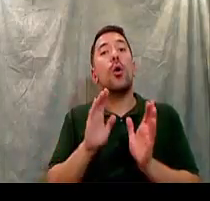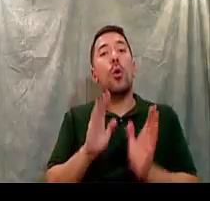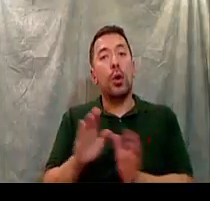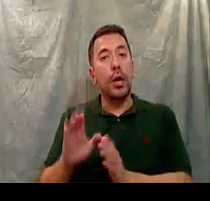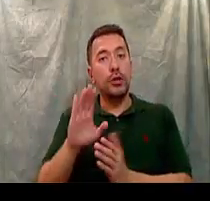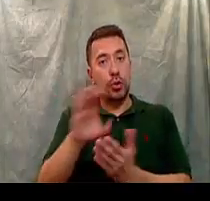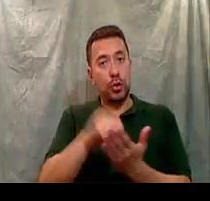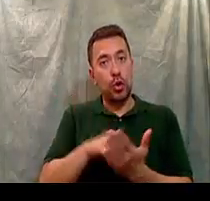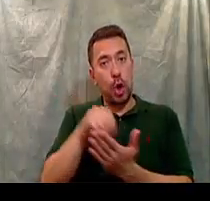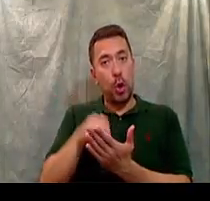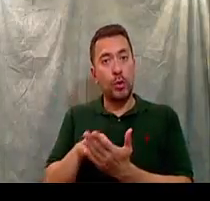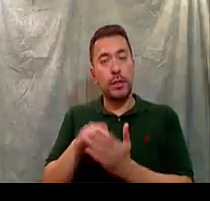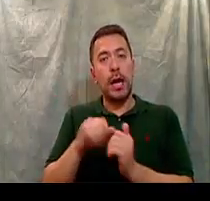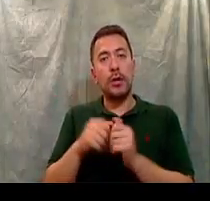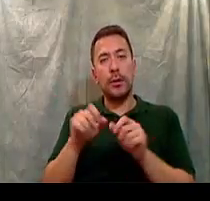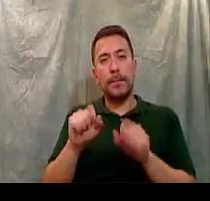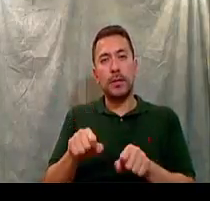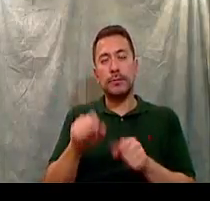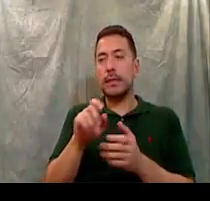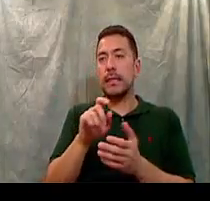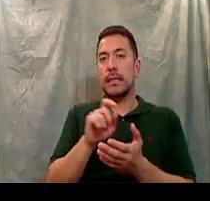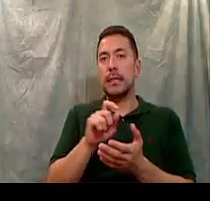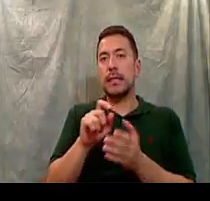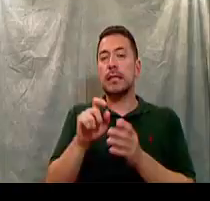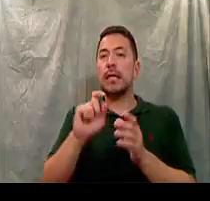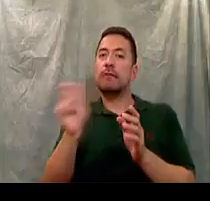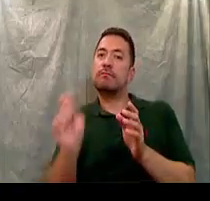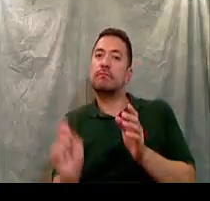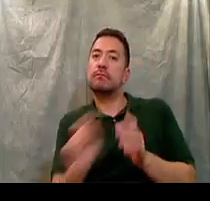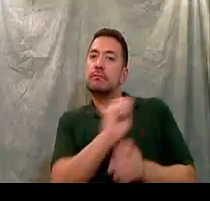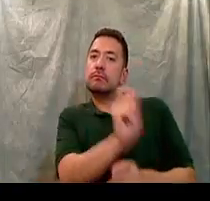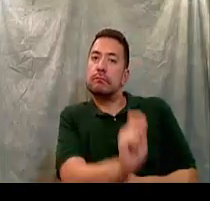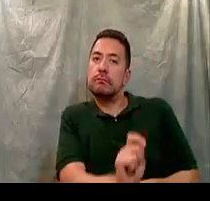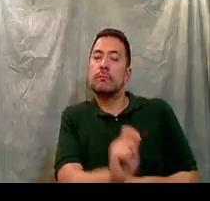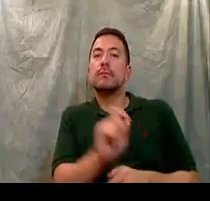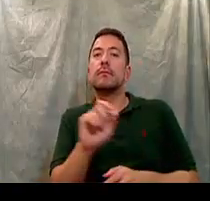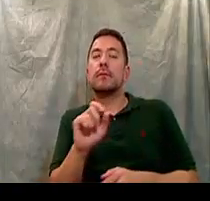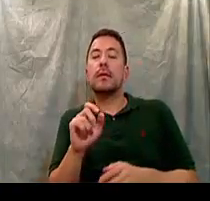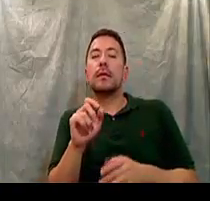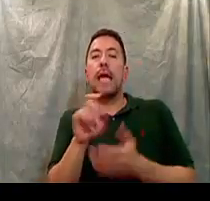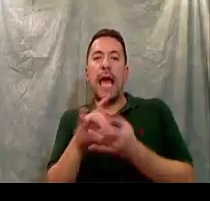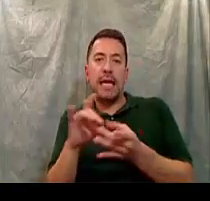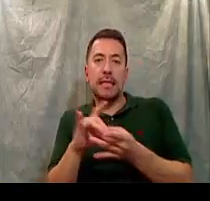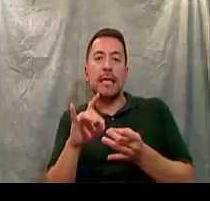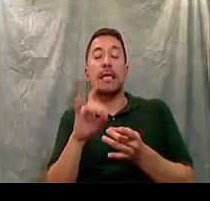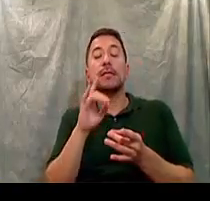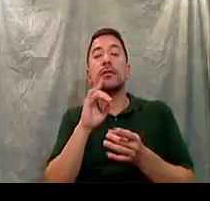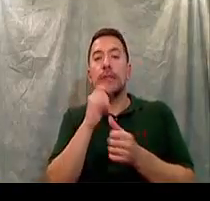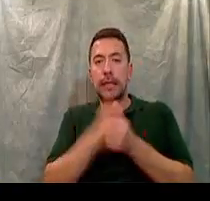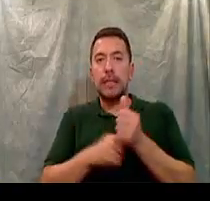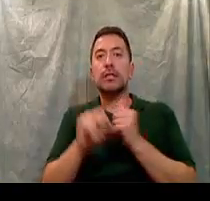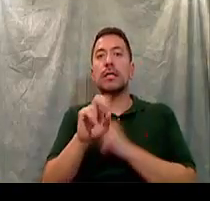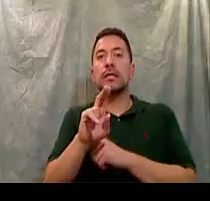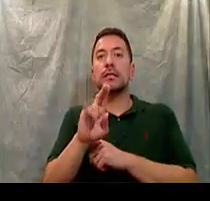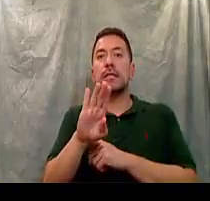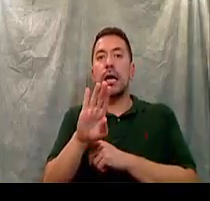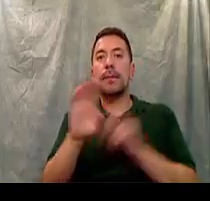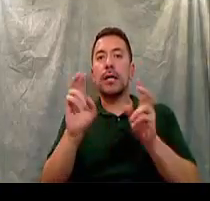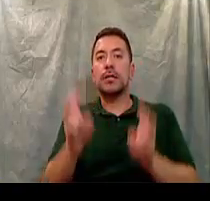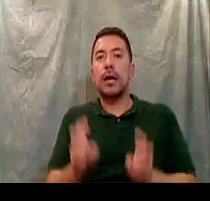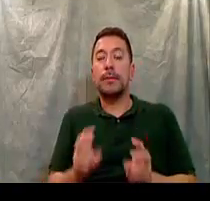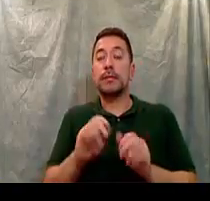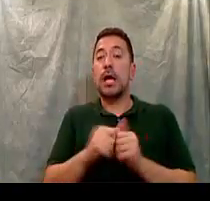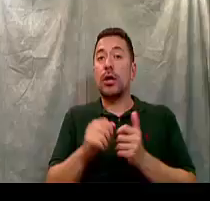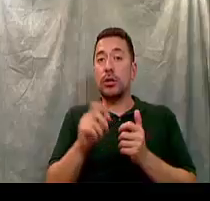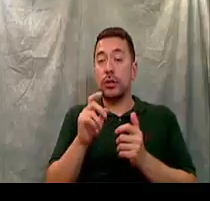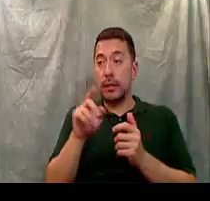how you're possibly annotating some of the studies that you are reading, under each of the subtopics. How are you going to use these pieces across your